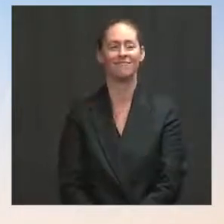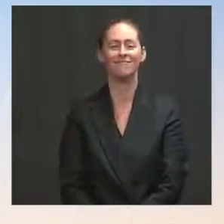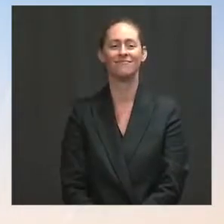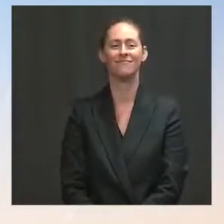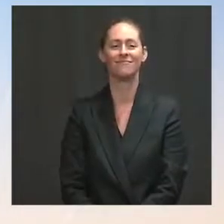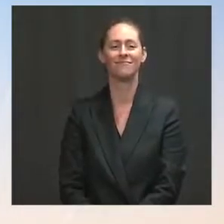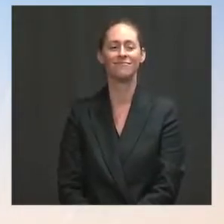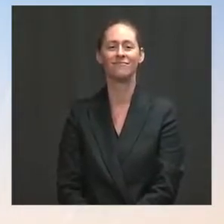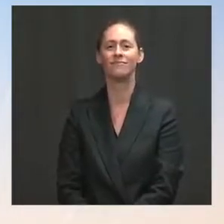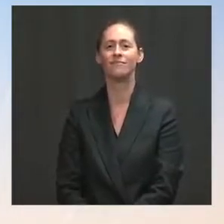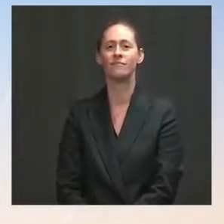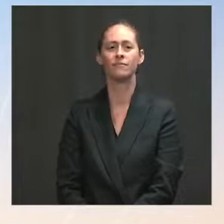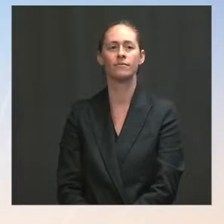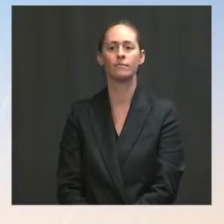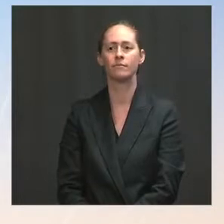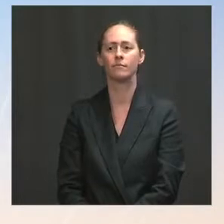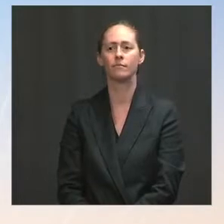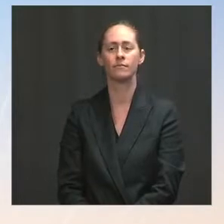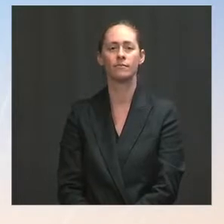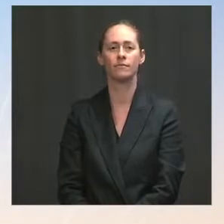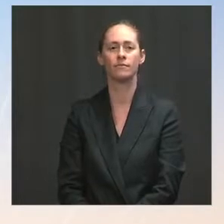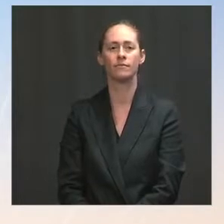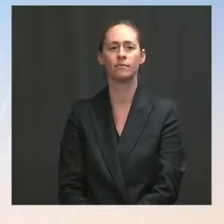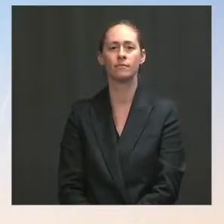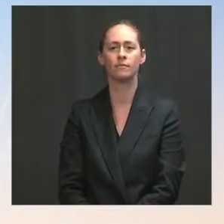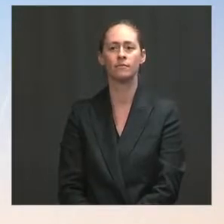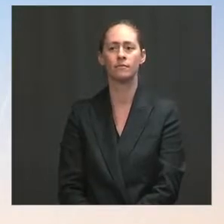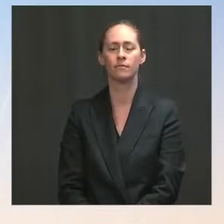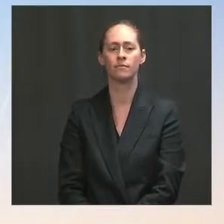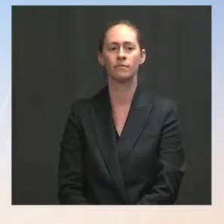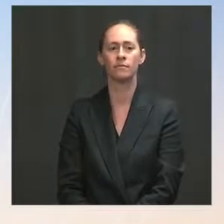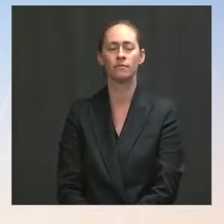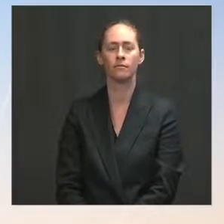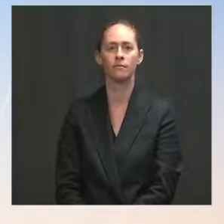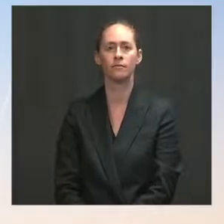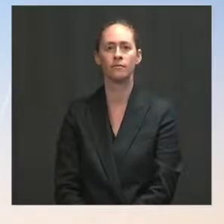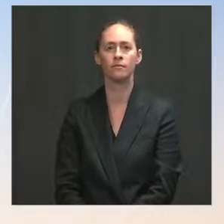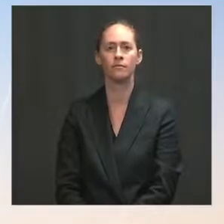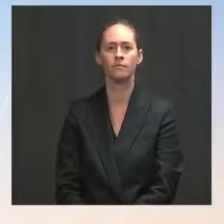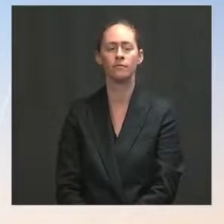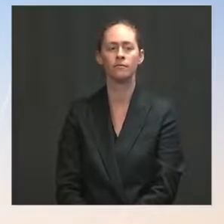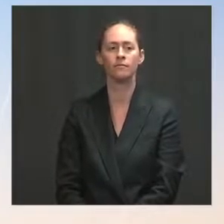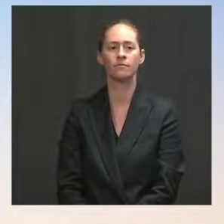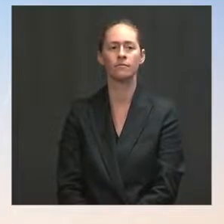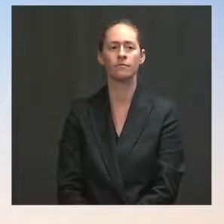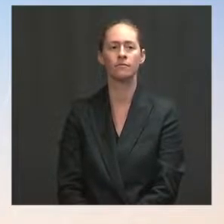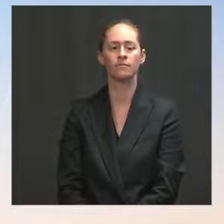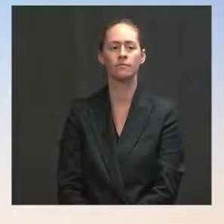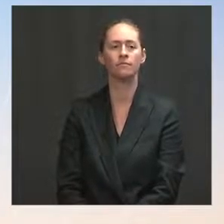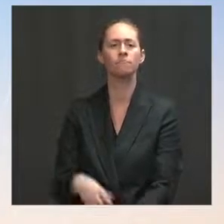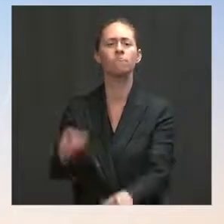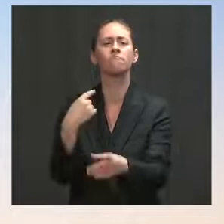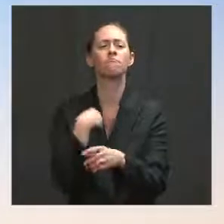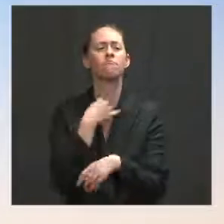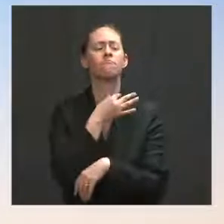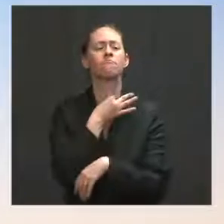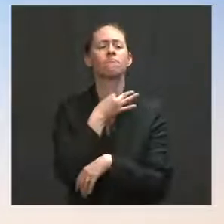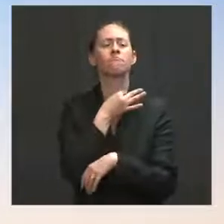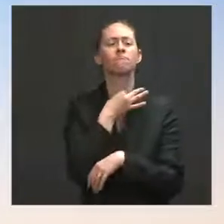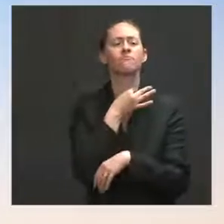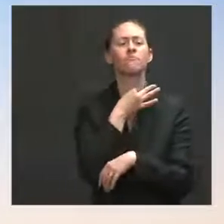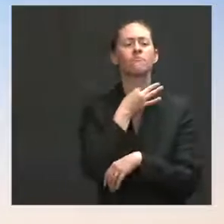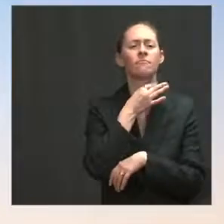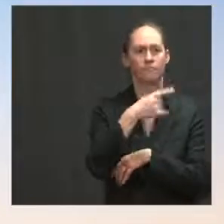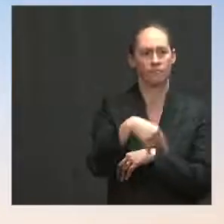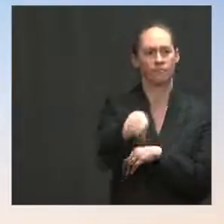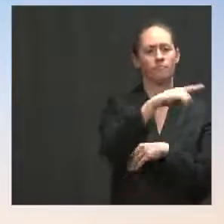up on Matt. Sure. Clyburn was saying that he would like Biden to endorse the carve-out either publicly or privately,